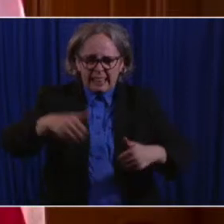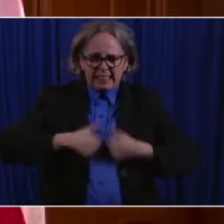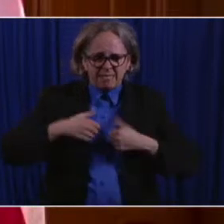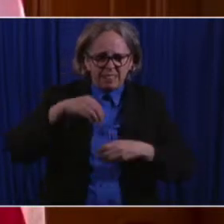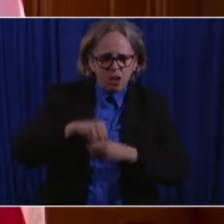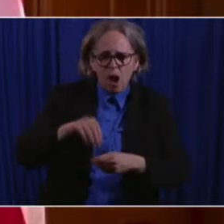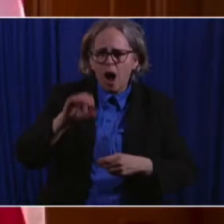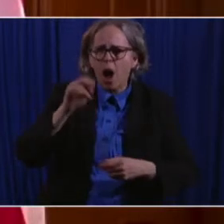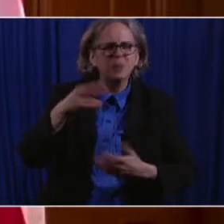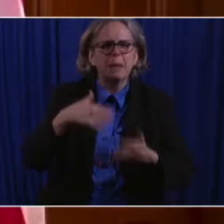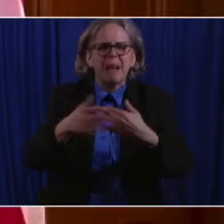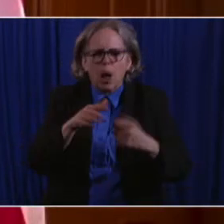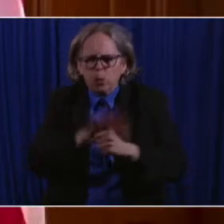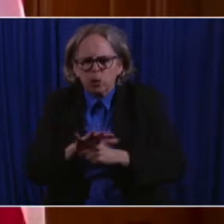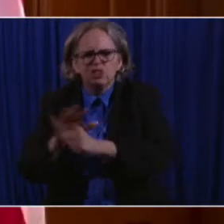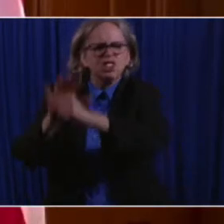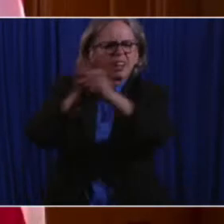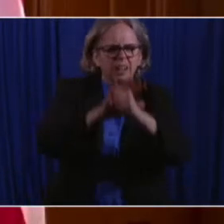has access